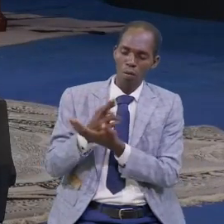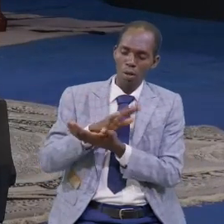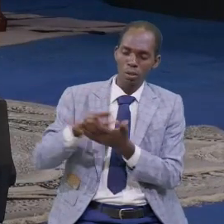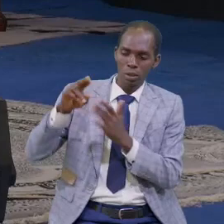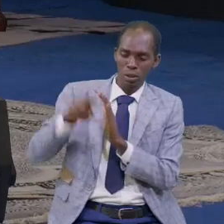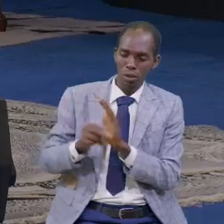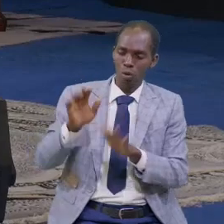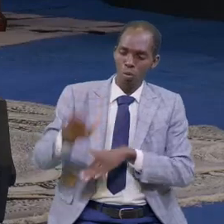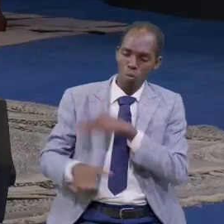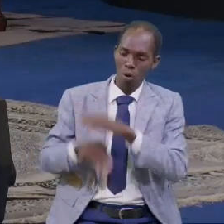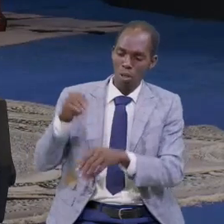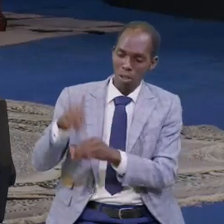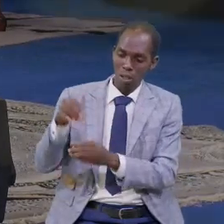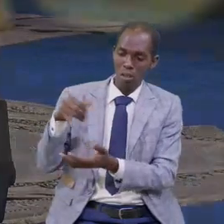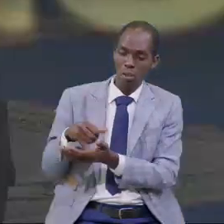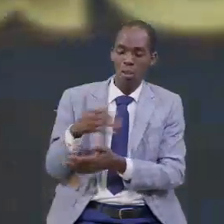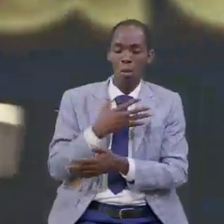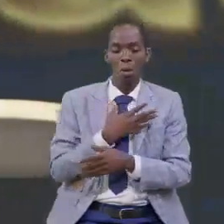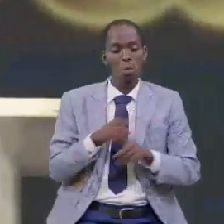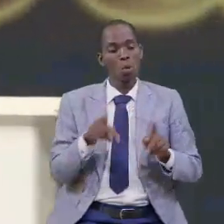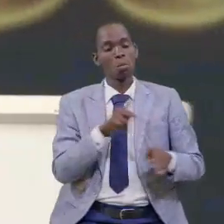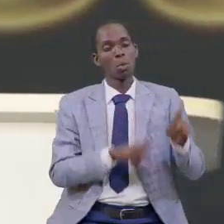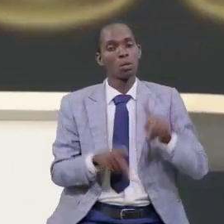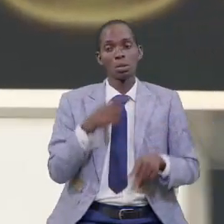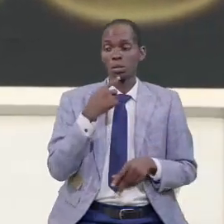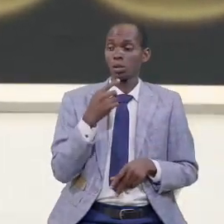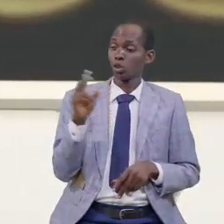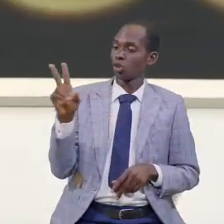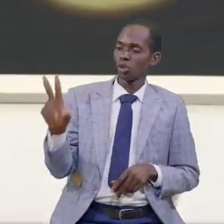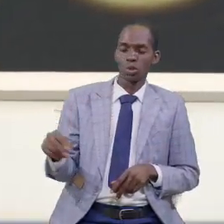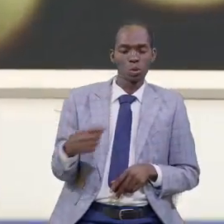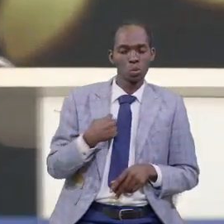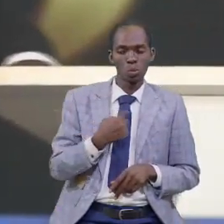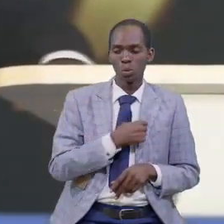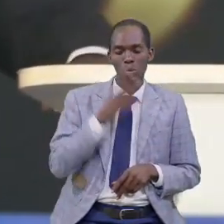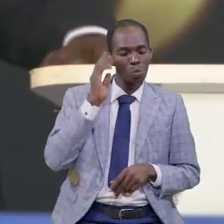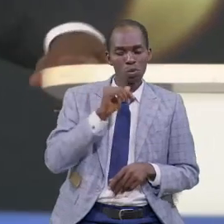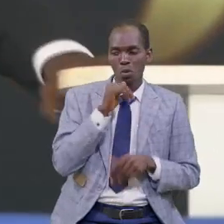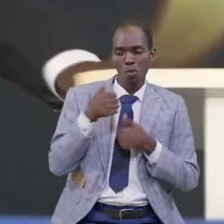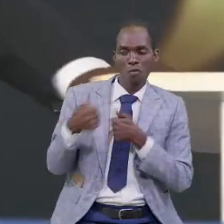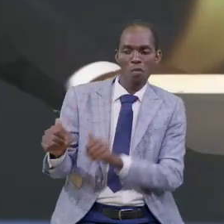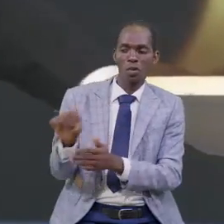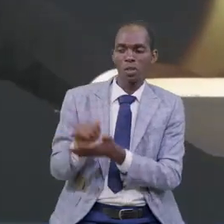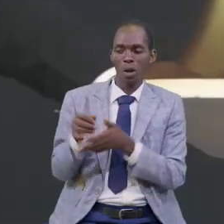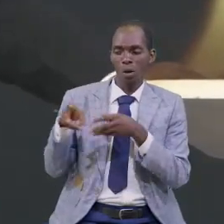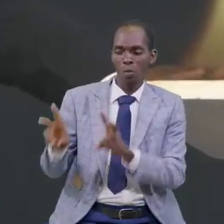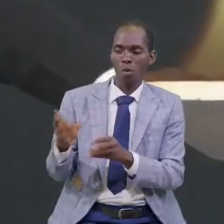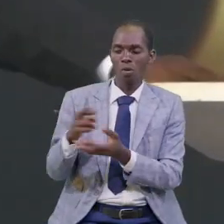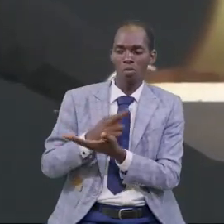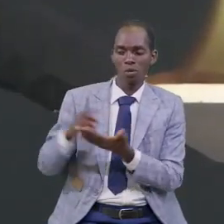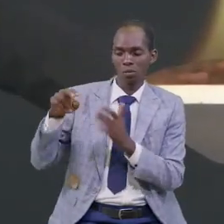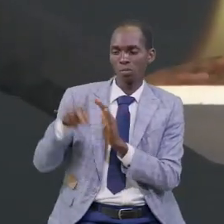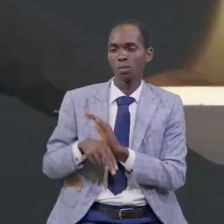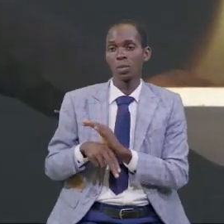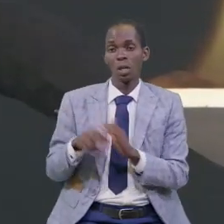therein. And they say, we will not walk therein. And deliberately, they